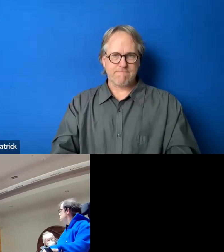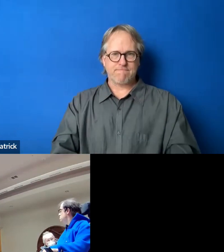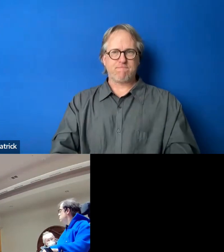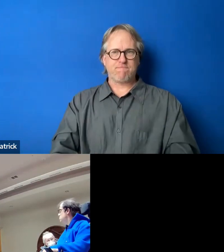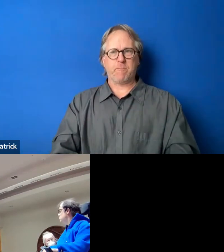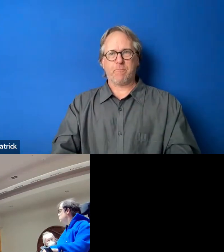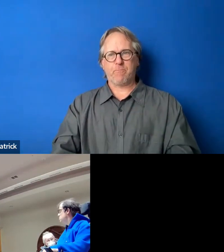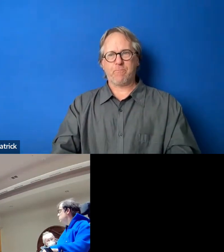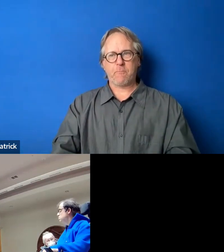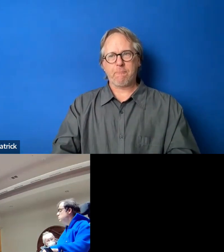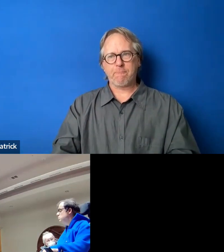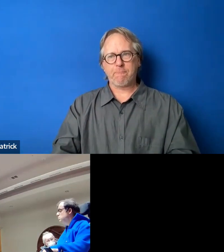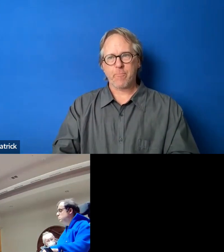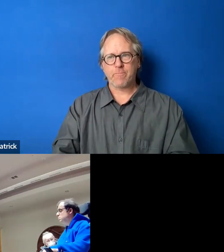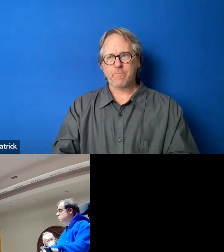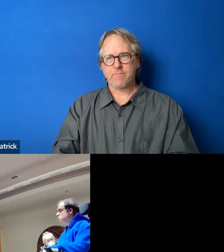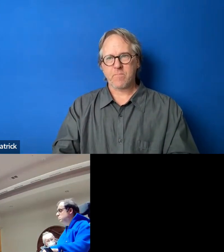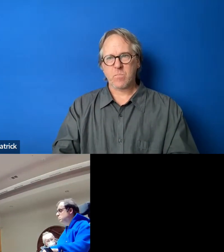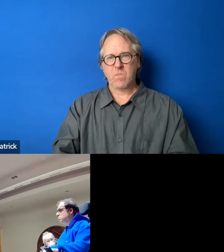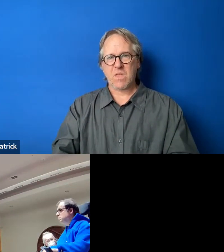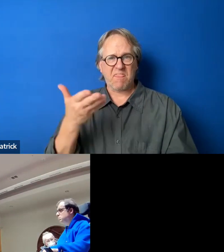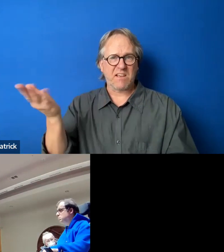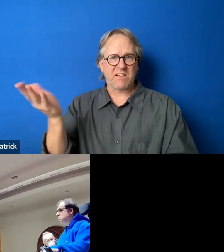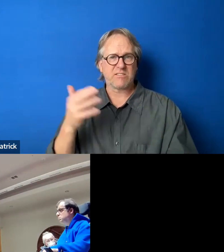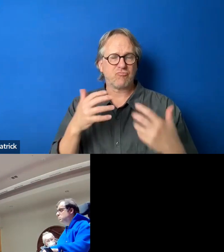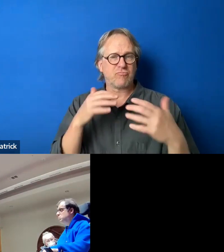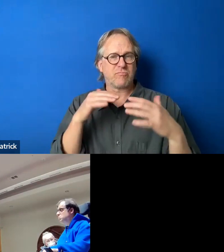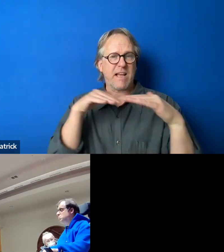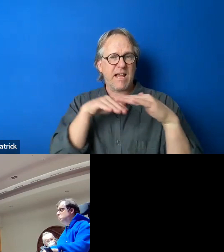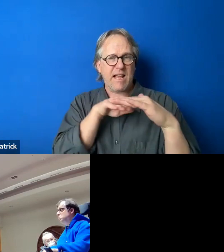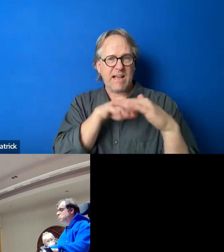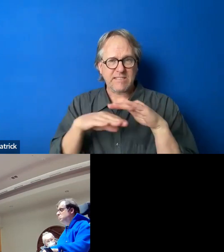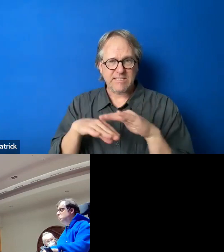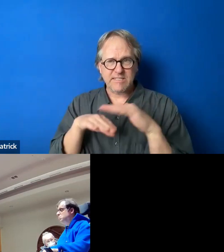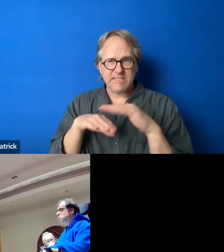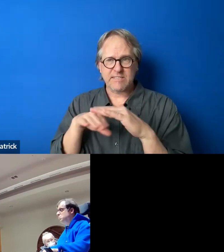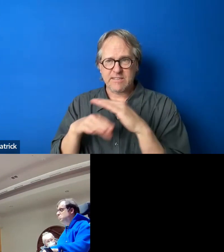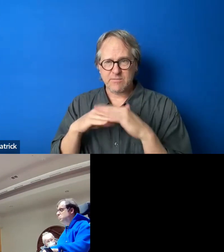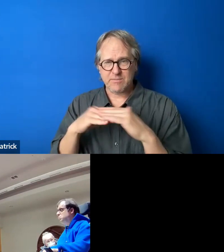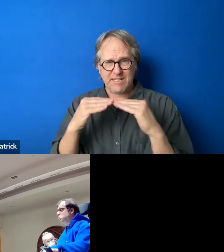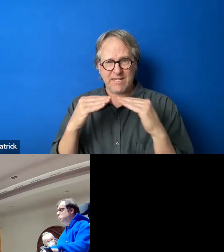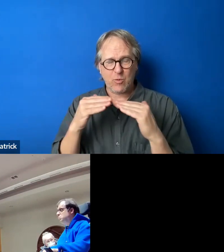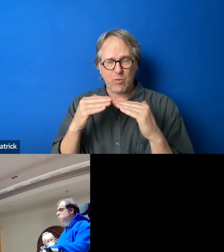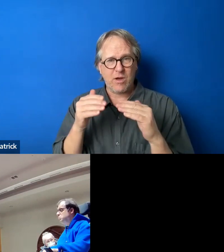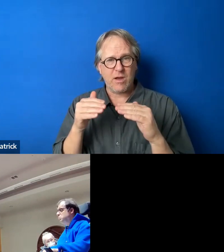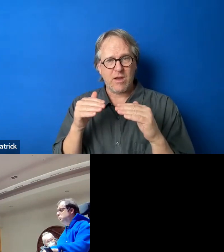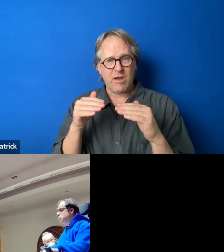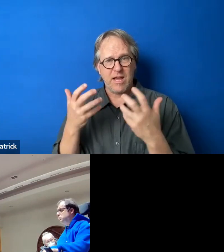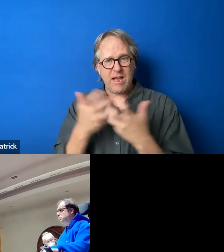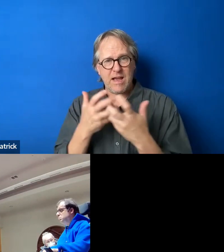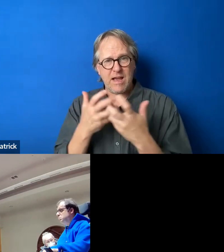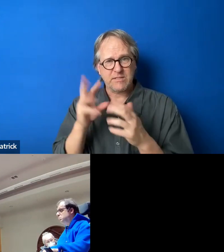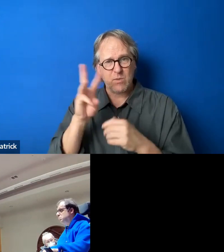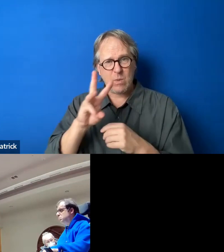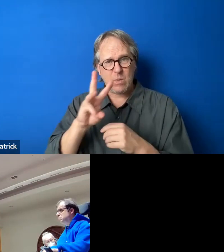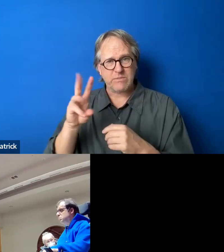and there are things about accessibility available even now on the Equal Access website for